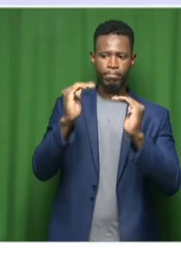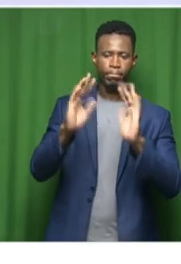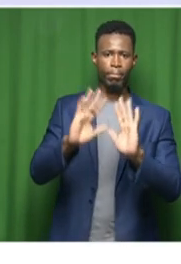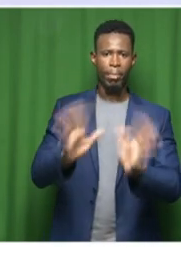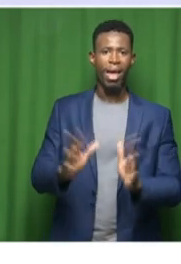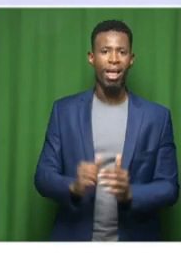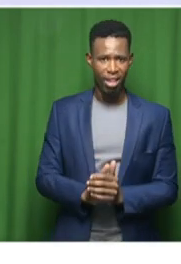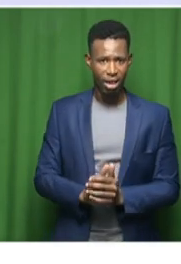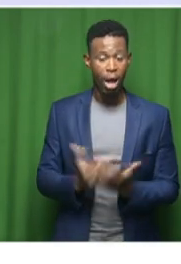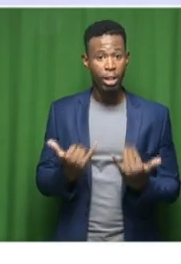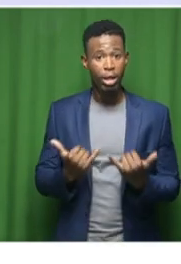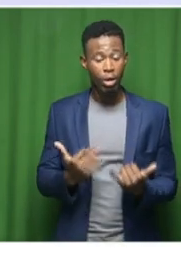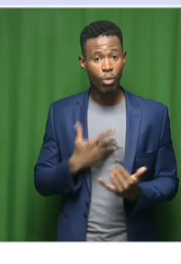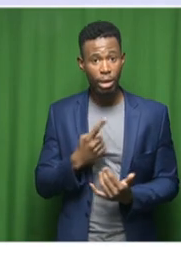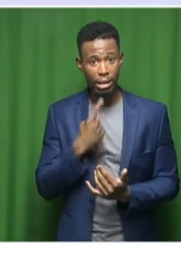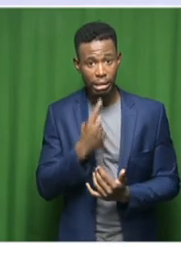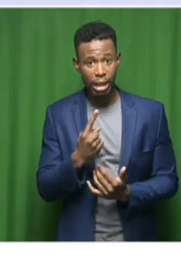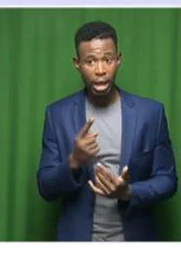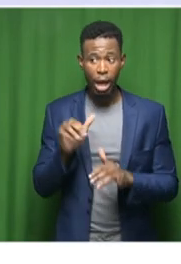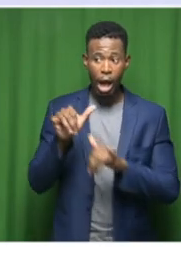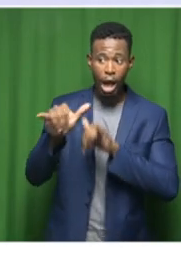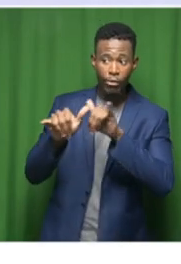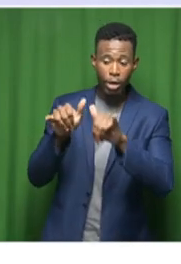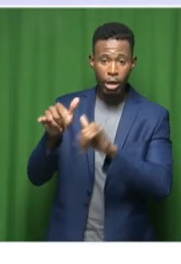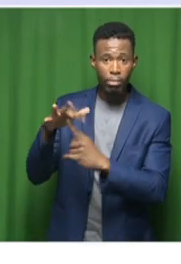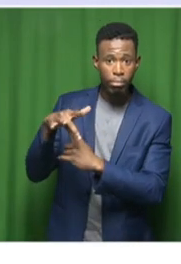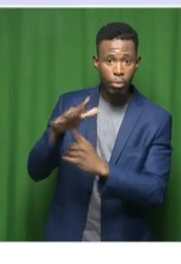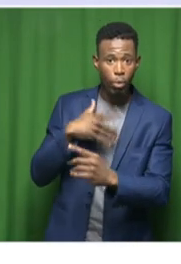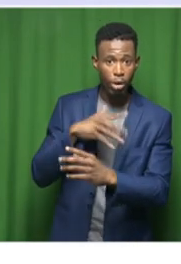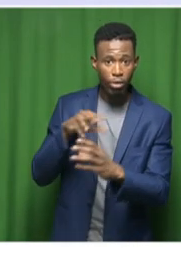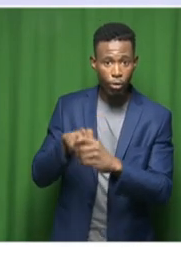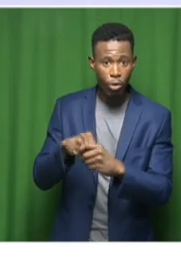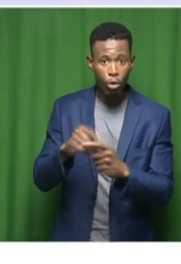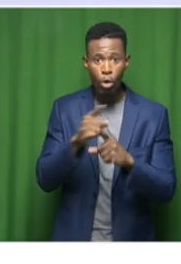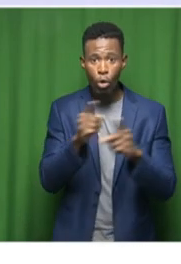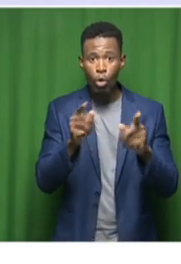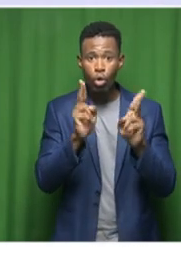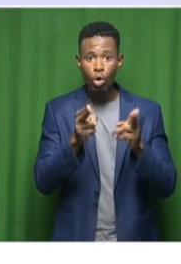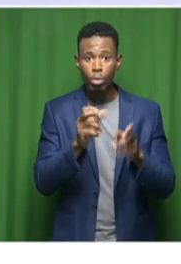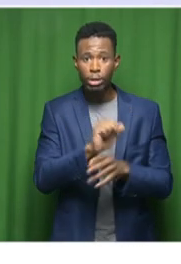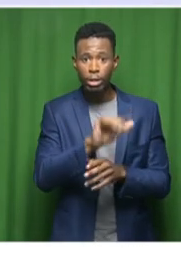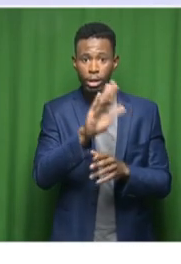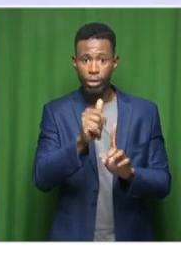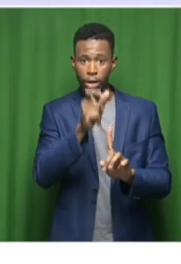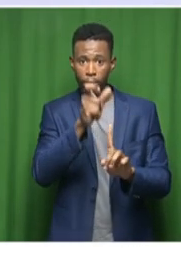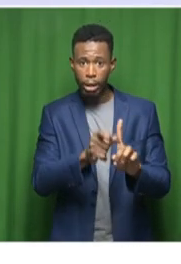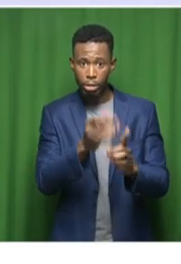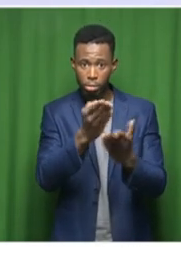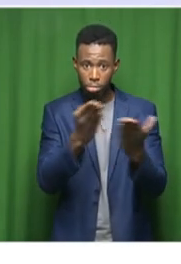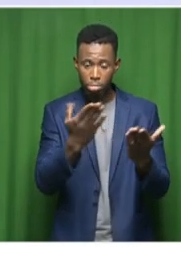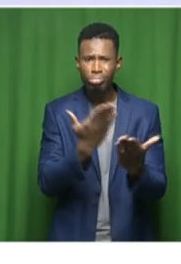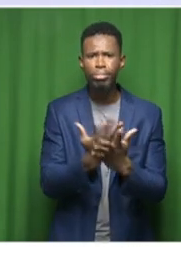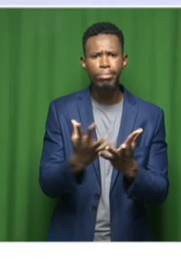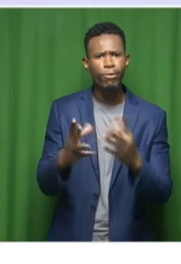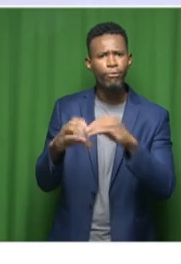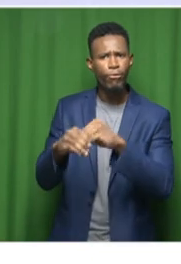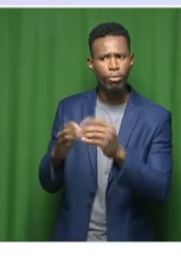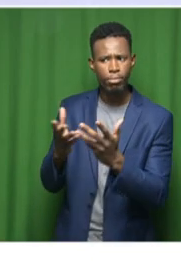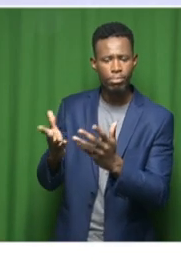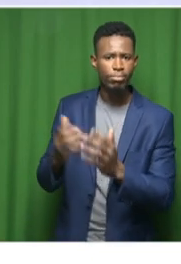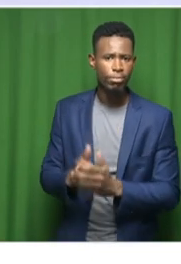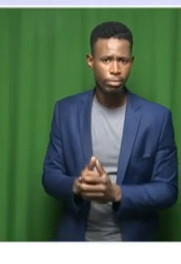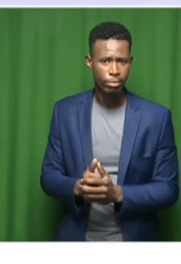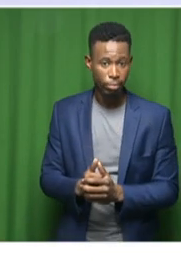option for any ordinary South African. Right. And we probably take this information to all of them to say, you can